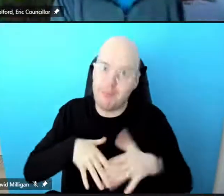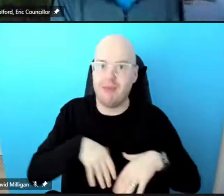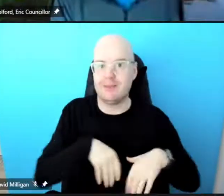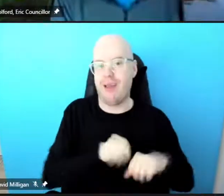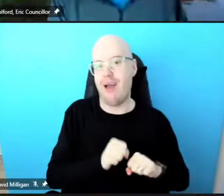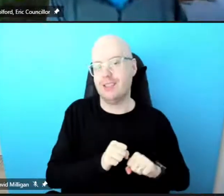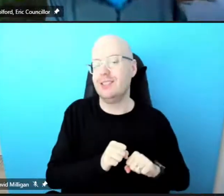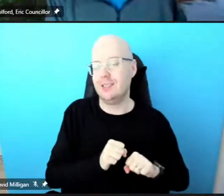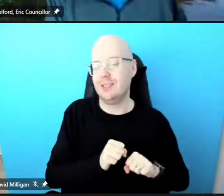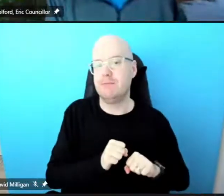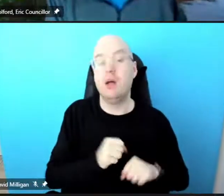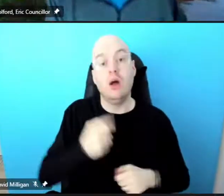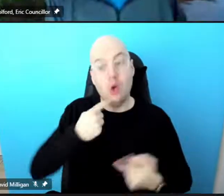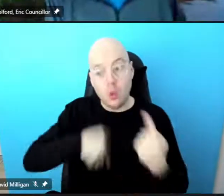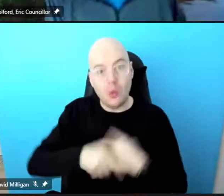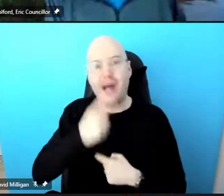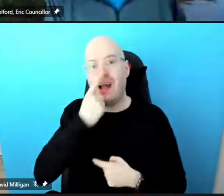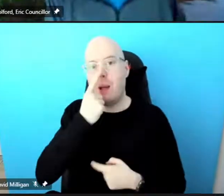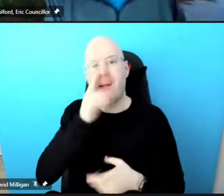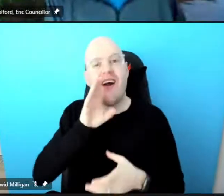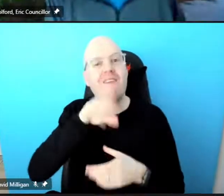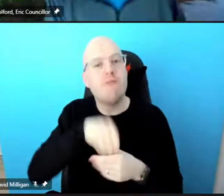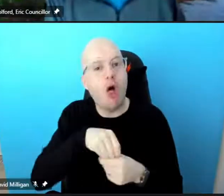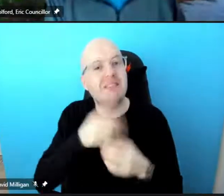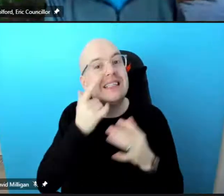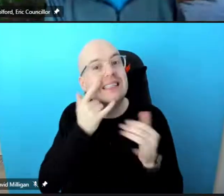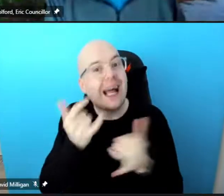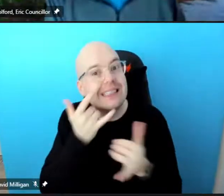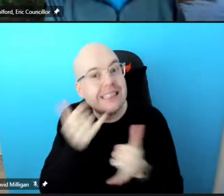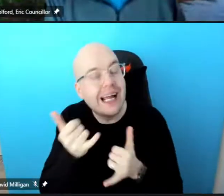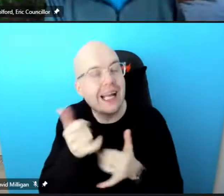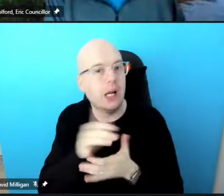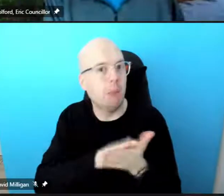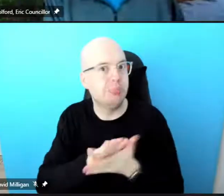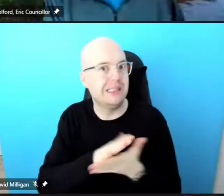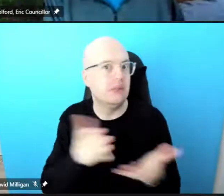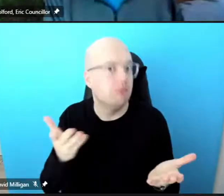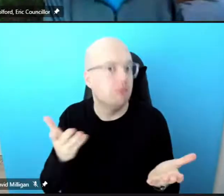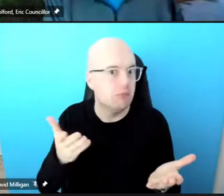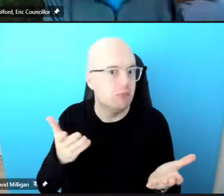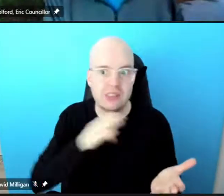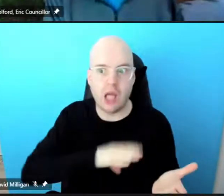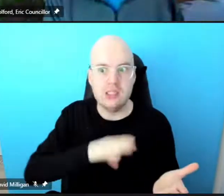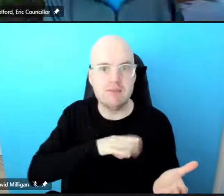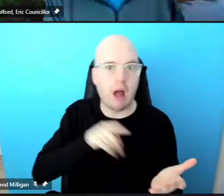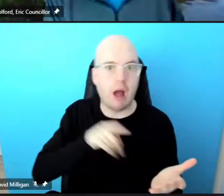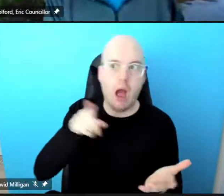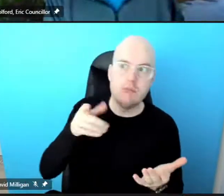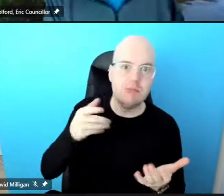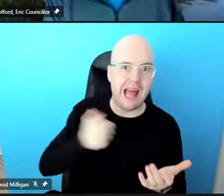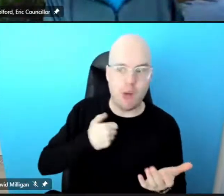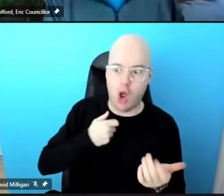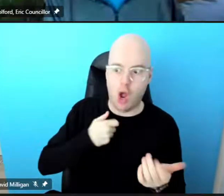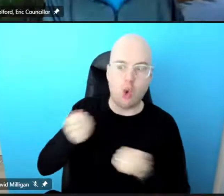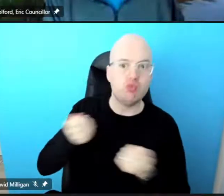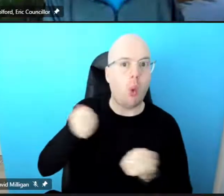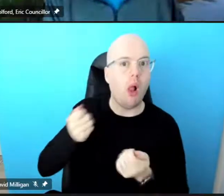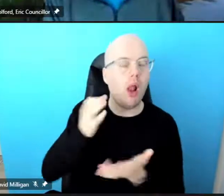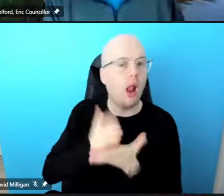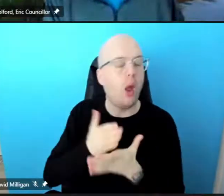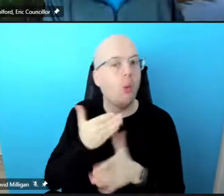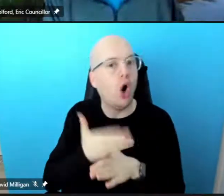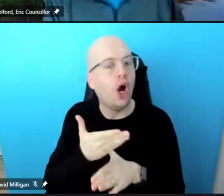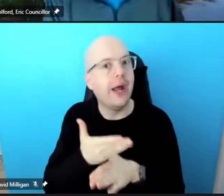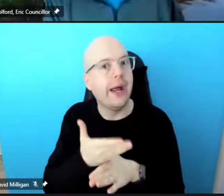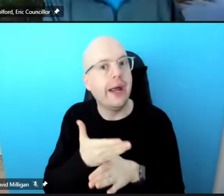also be involved in testing, so we get some assurance that the controls are actually working. So there's quite a significant value for us as well as a